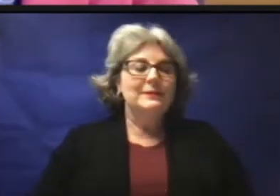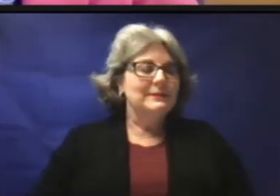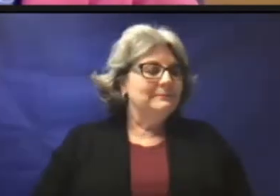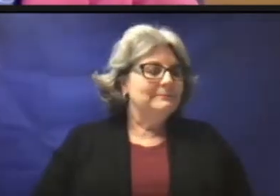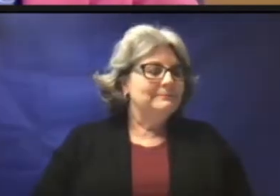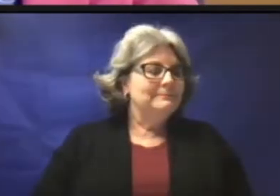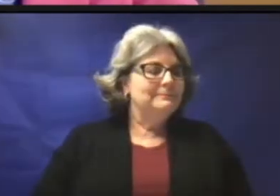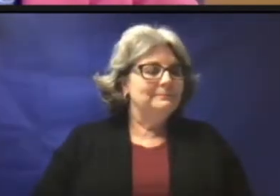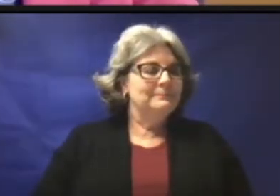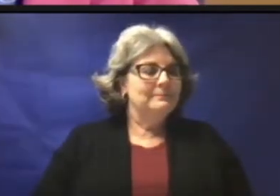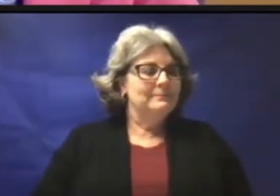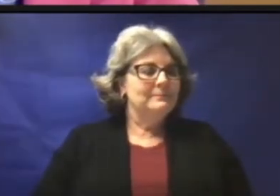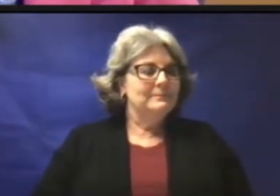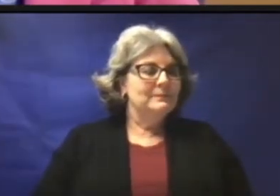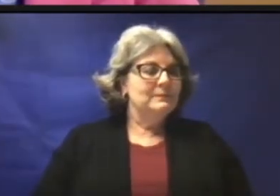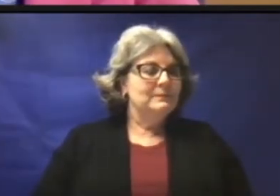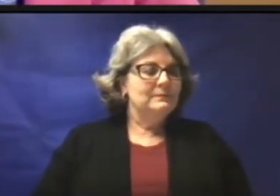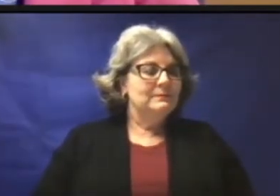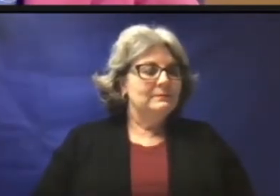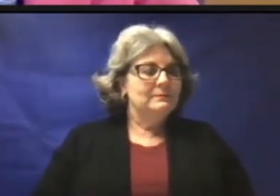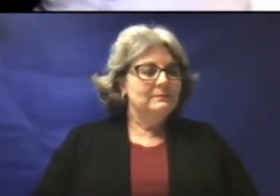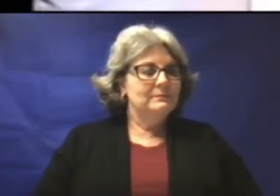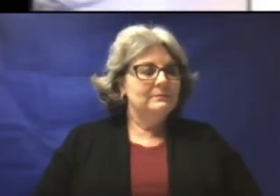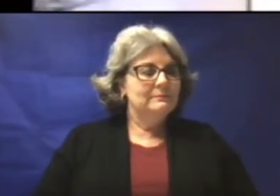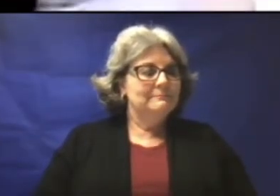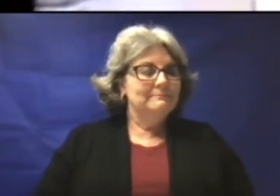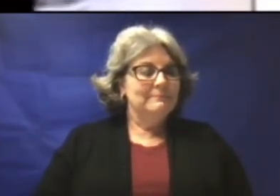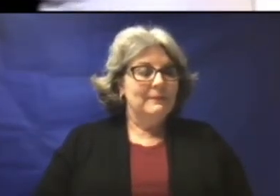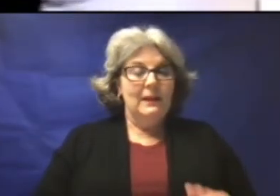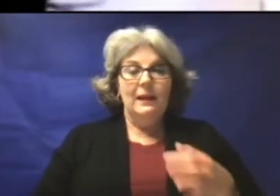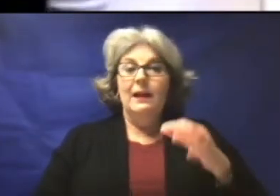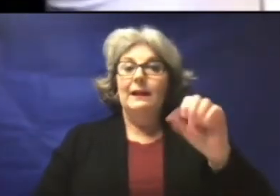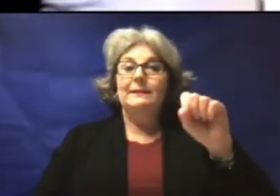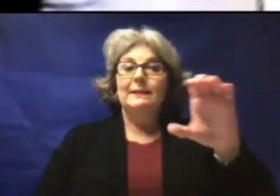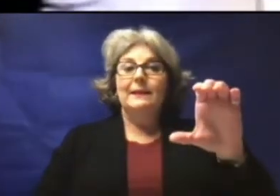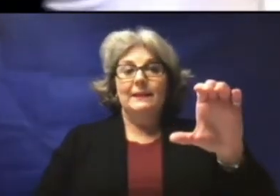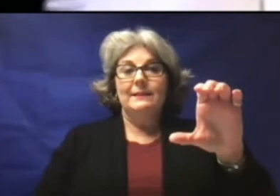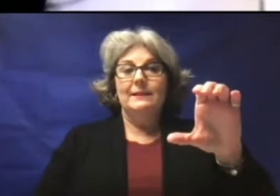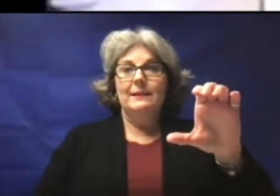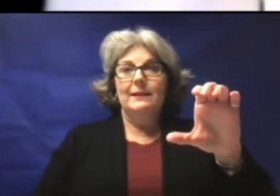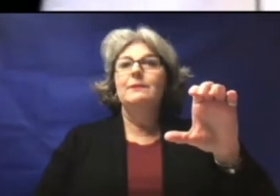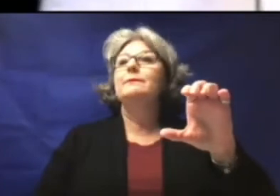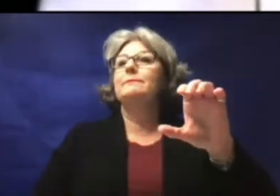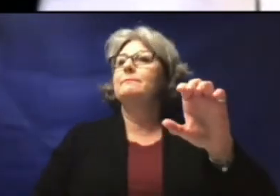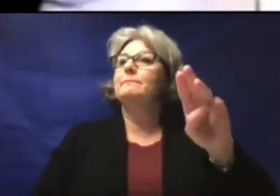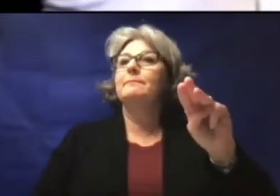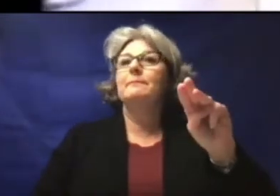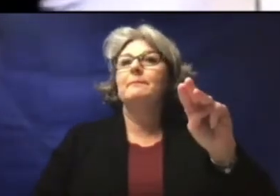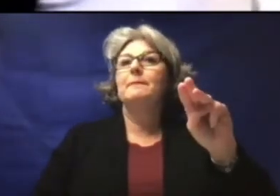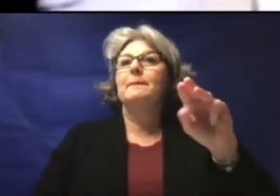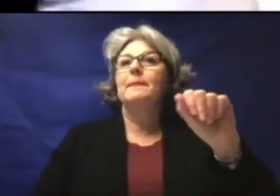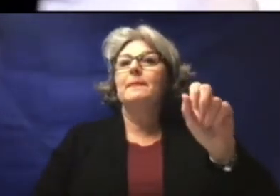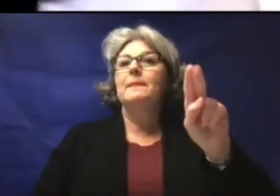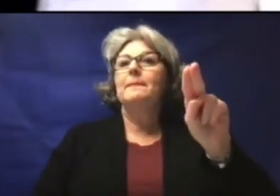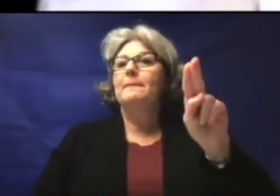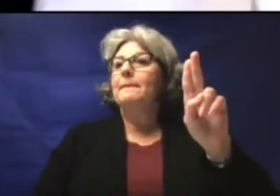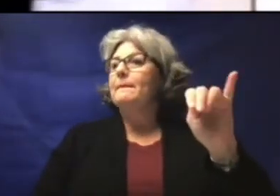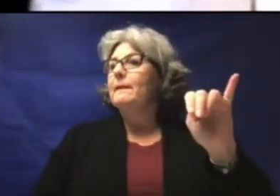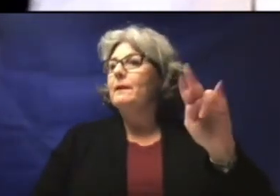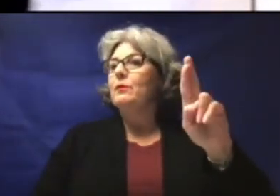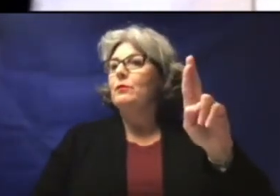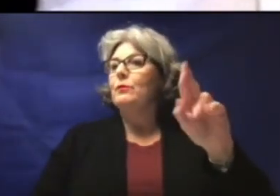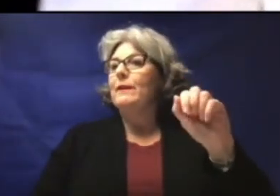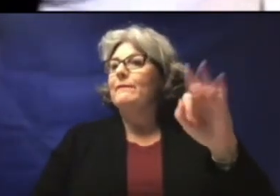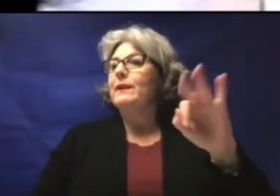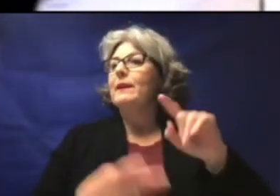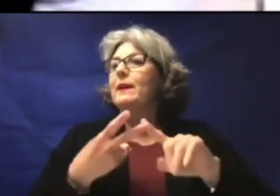our next speaker, which is our incoming Secretary, Malahat Rafi. And following her is Sherry